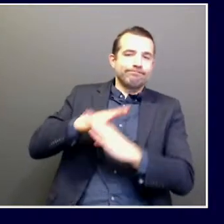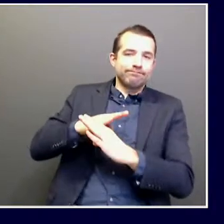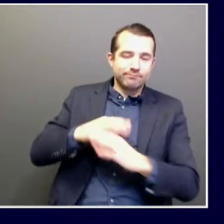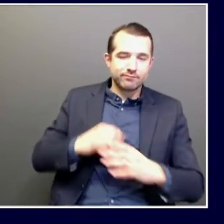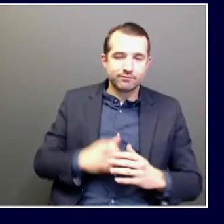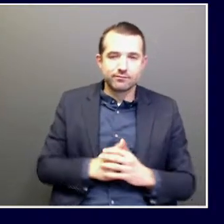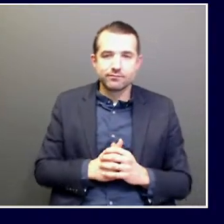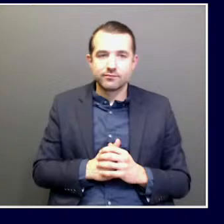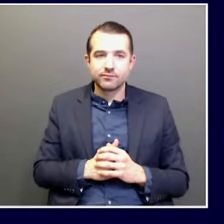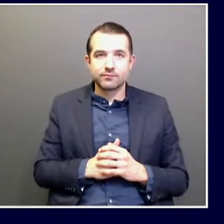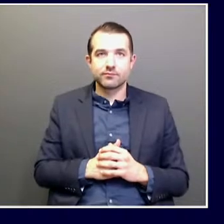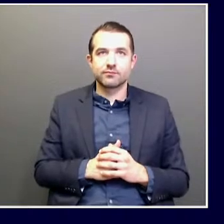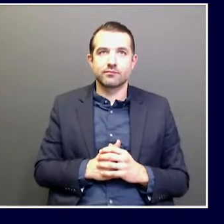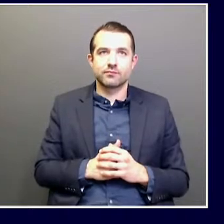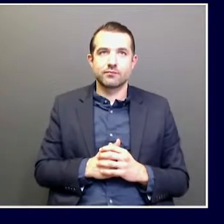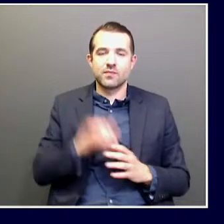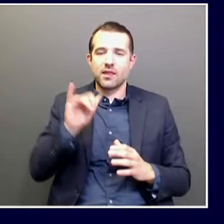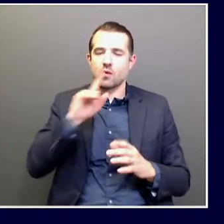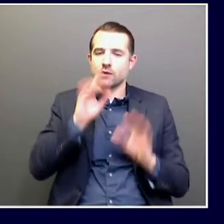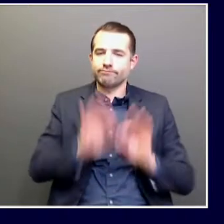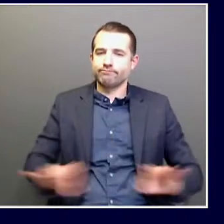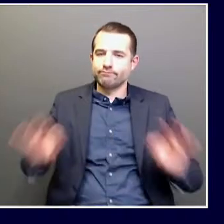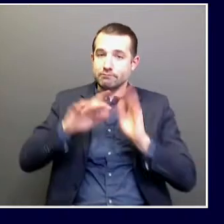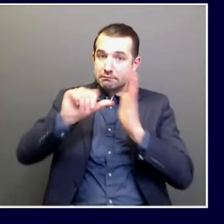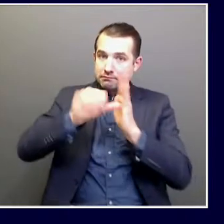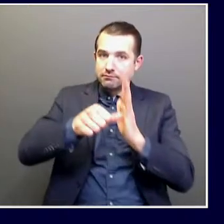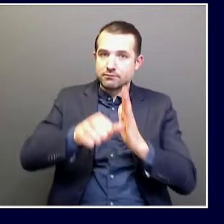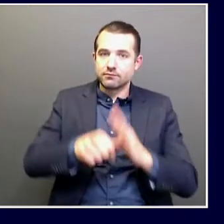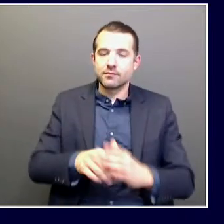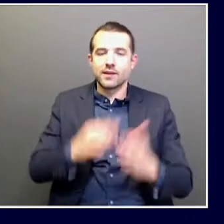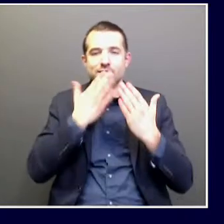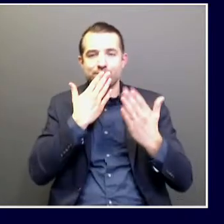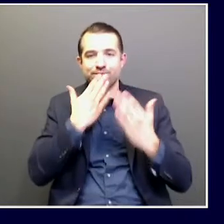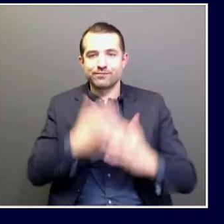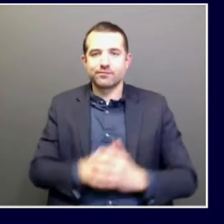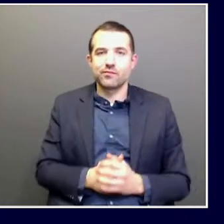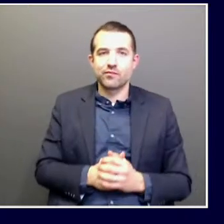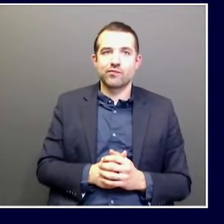Yep. Crystal, let me go to you next.